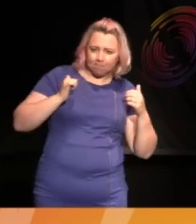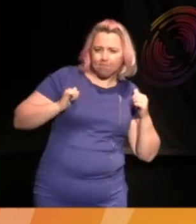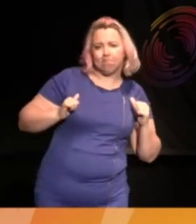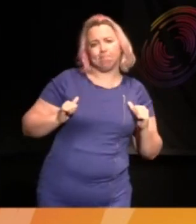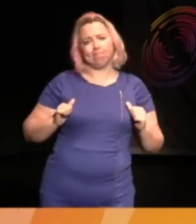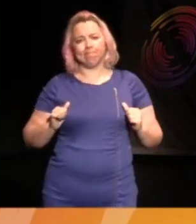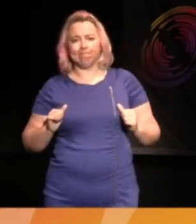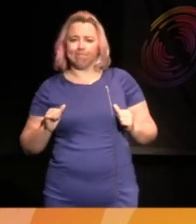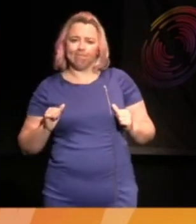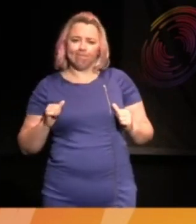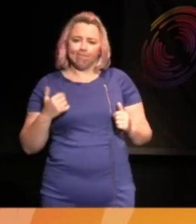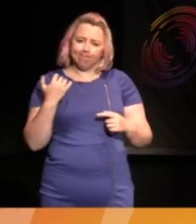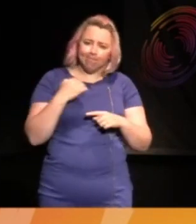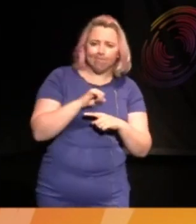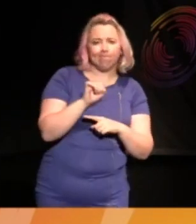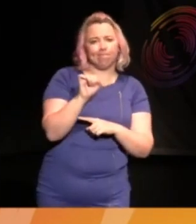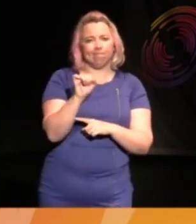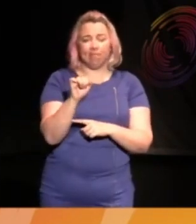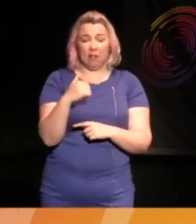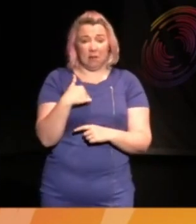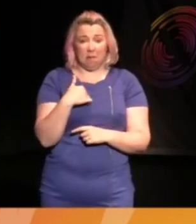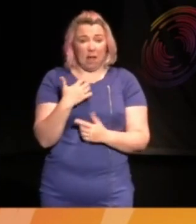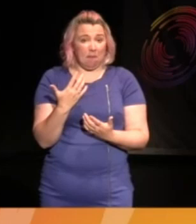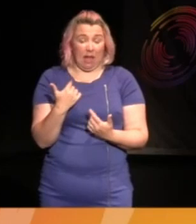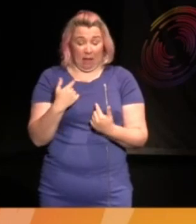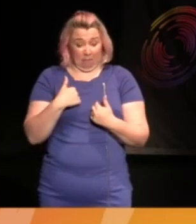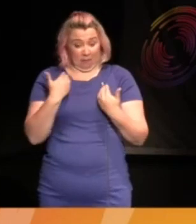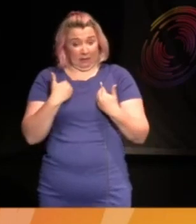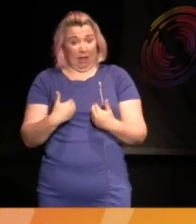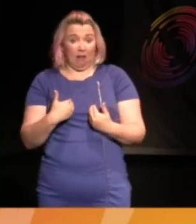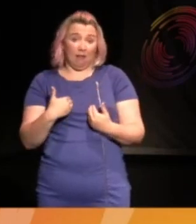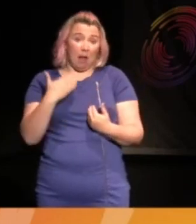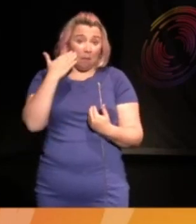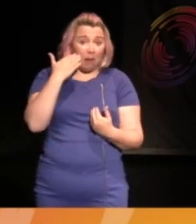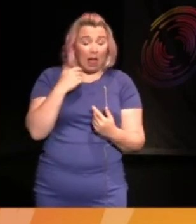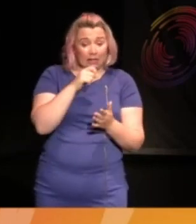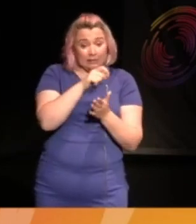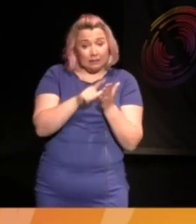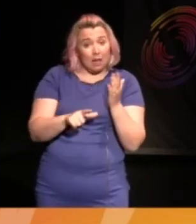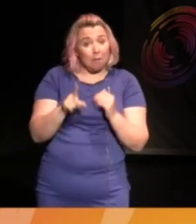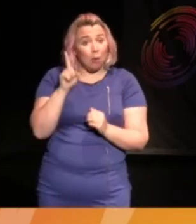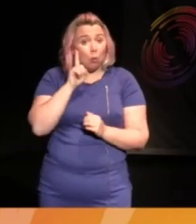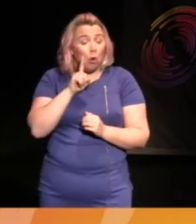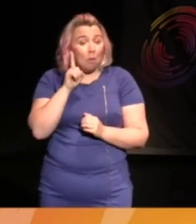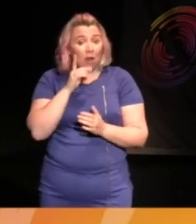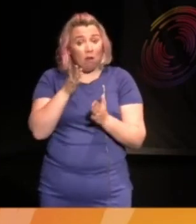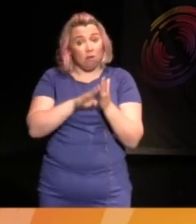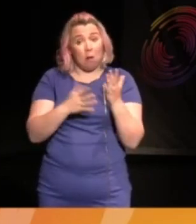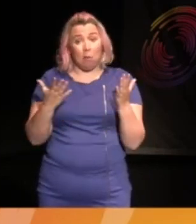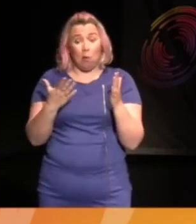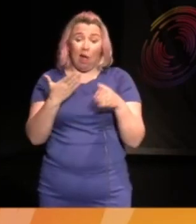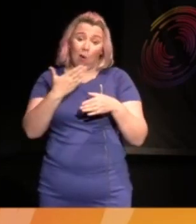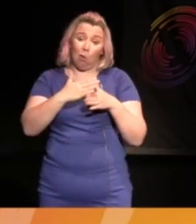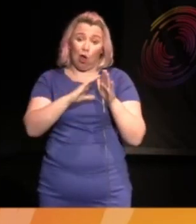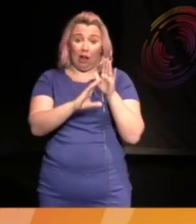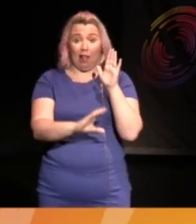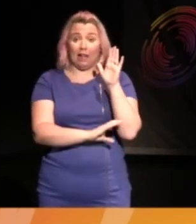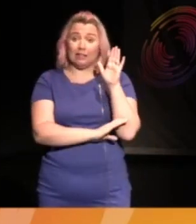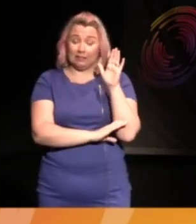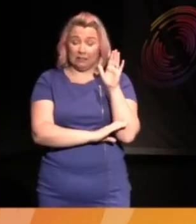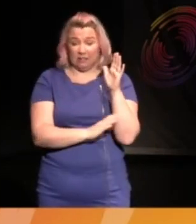somebody who is a black disabled woman, you know, from working class, you know, let's be